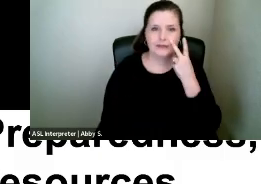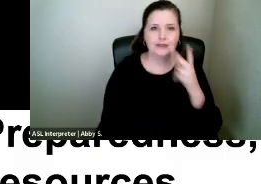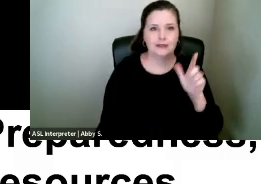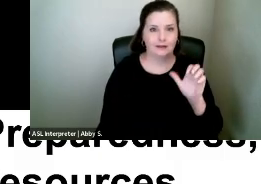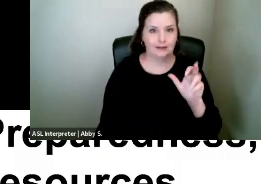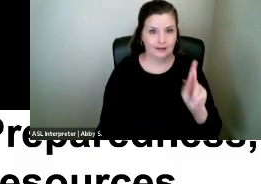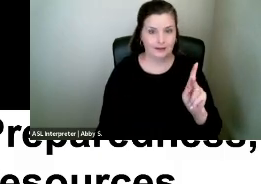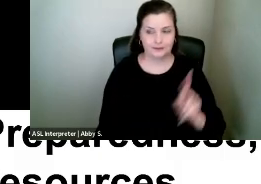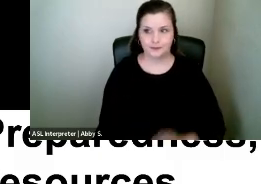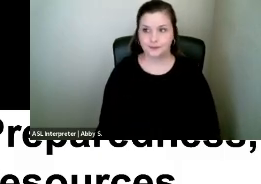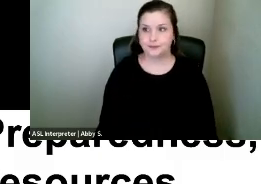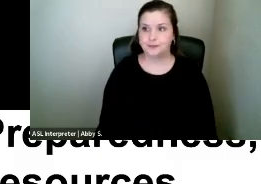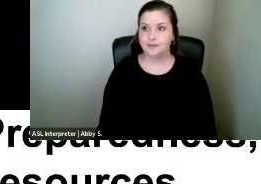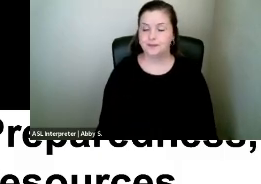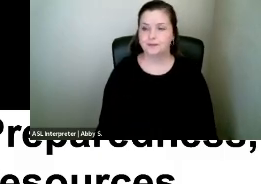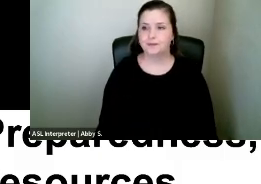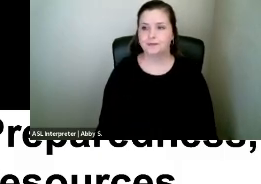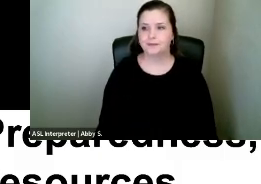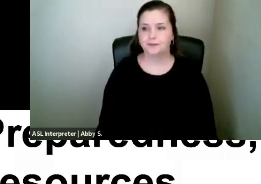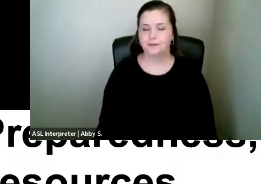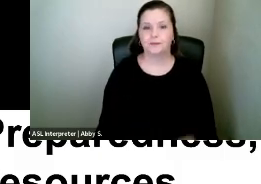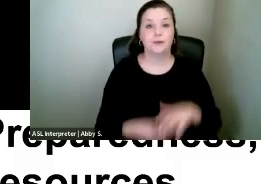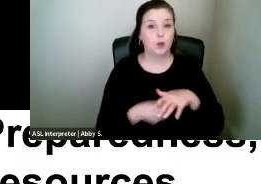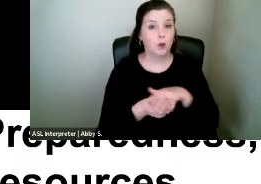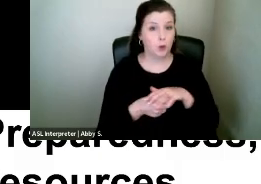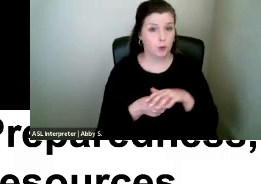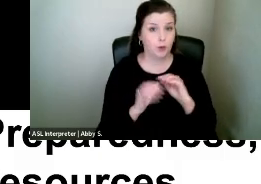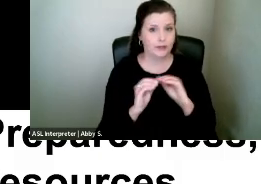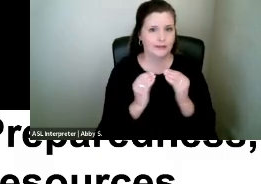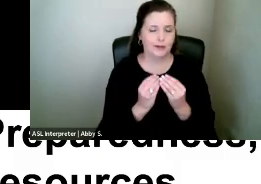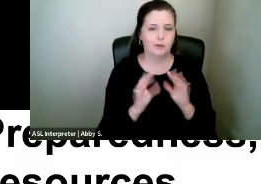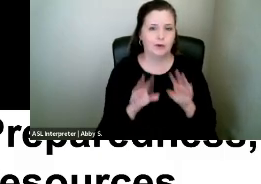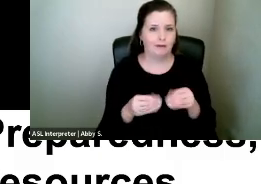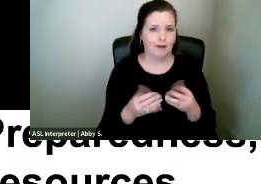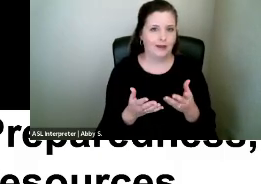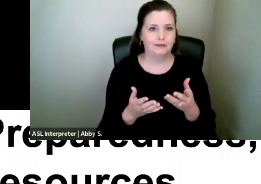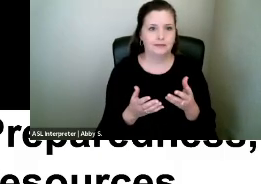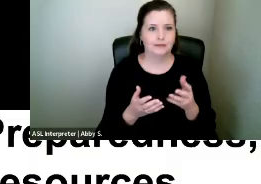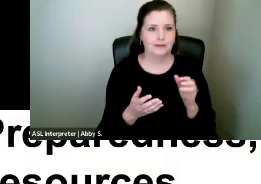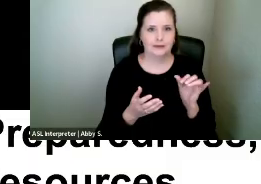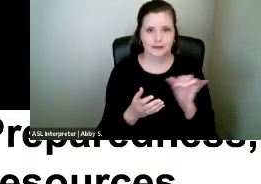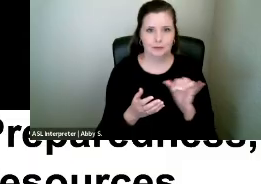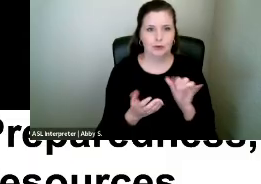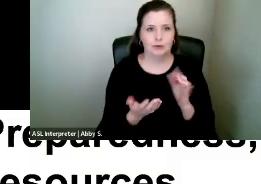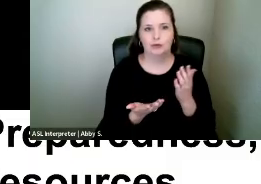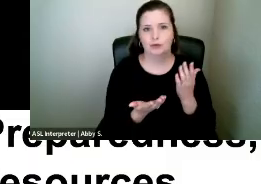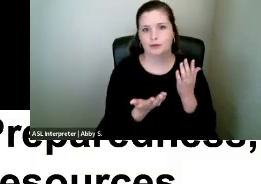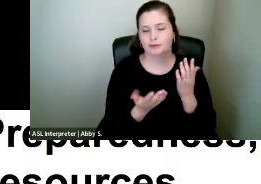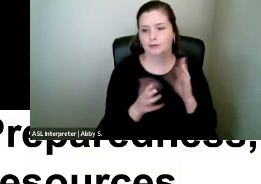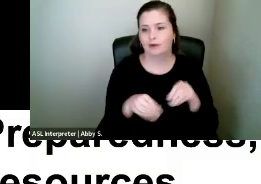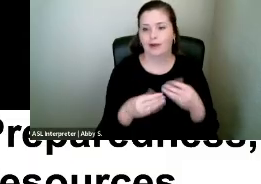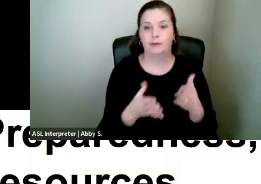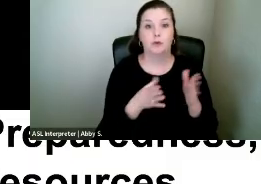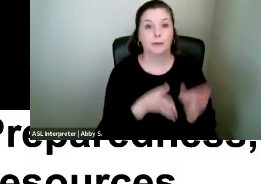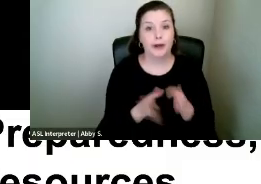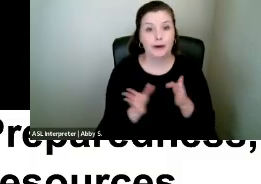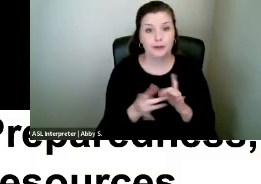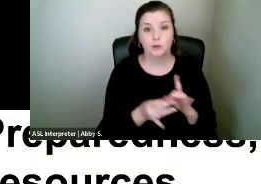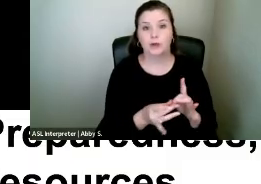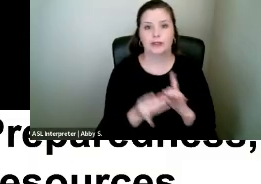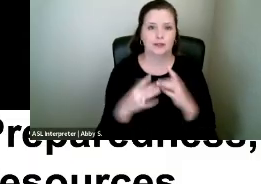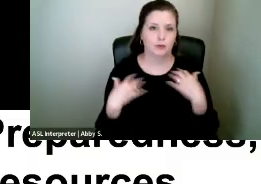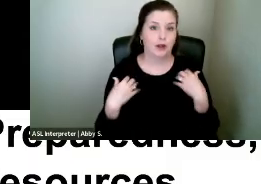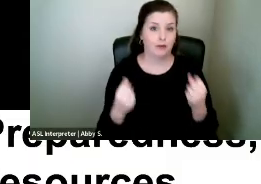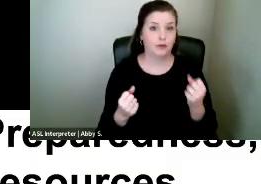Some local organizations that do the same to provide preparedness, coordination, and recovery